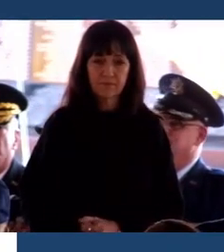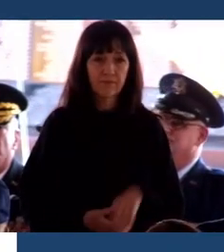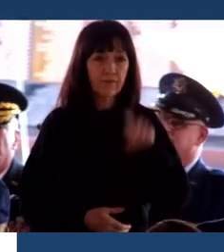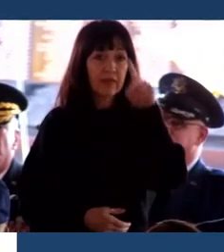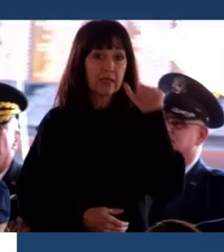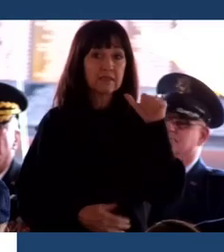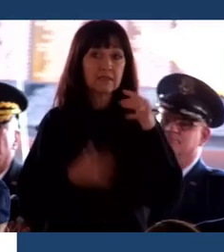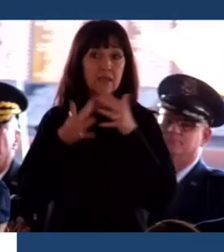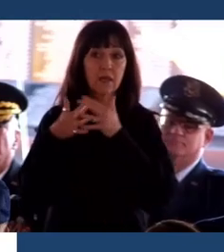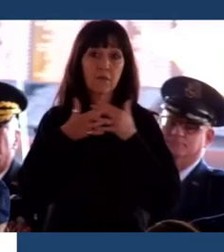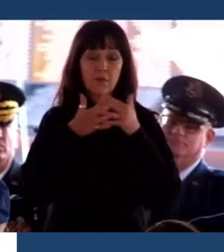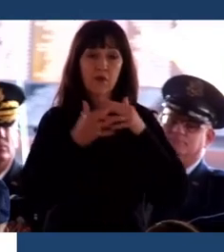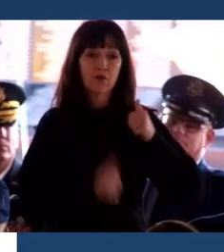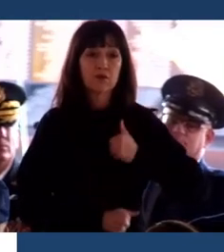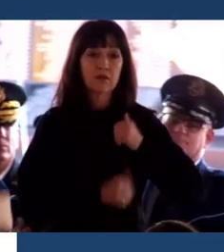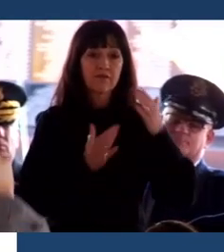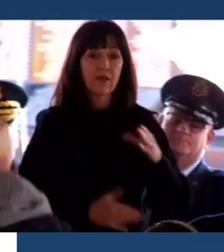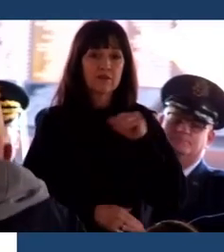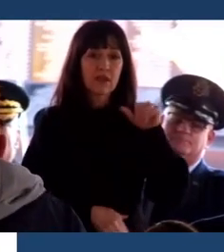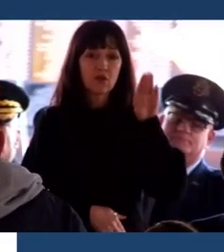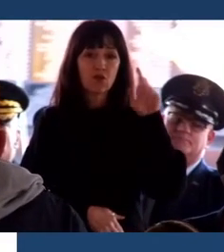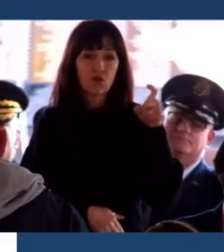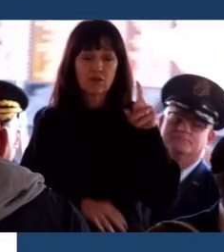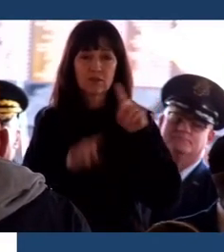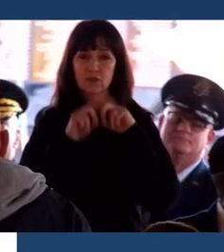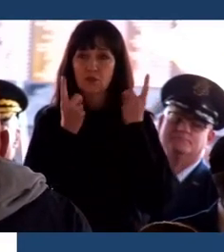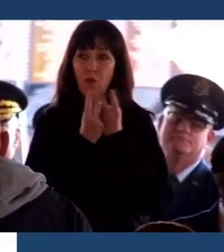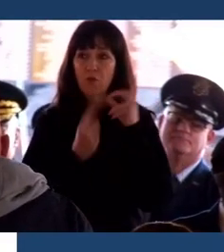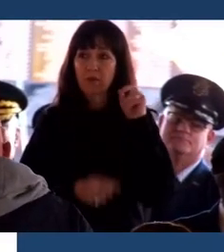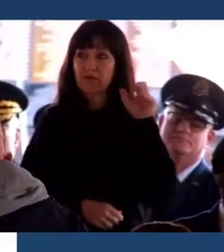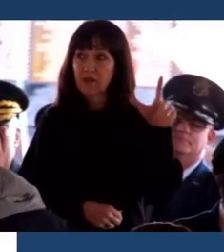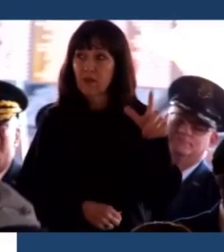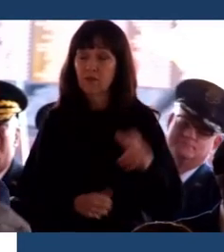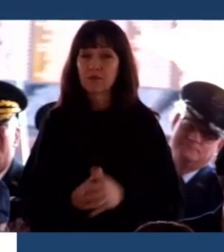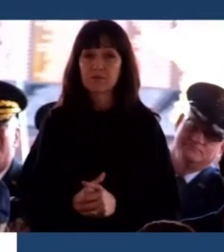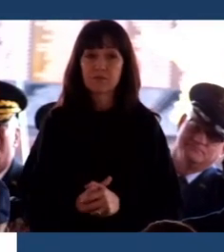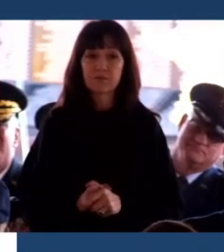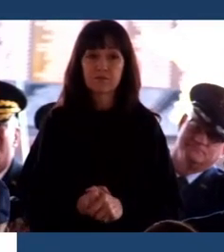Disabled American Veterans and Auxiliary, Department of Delaware.